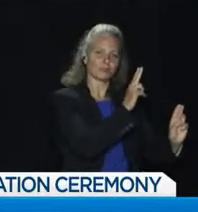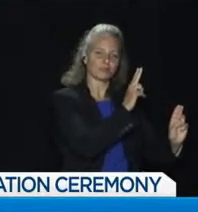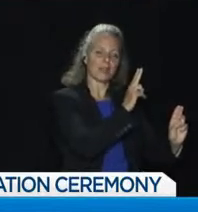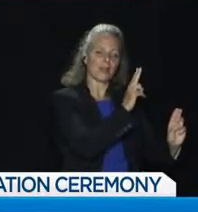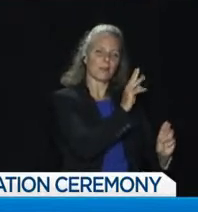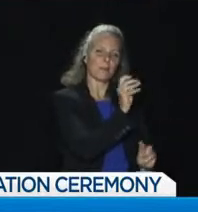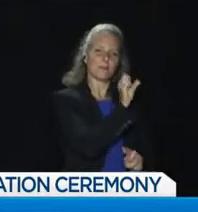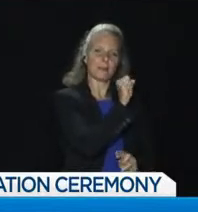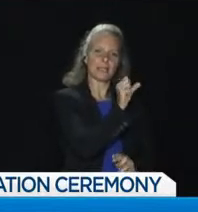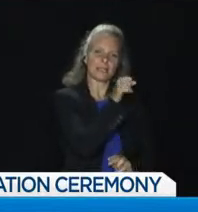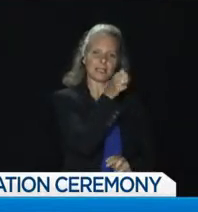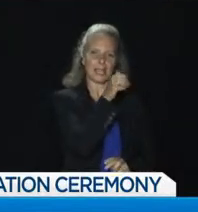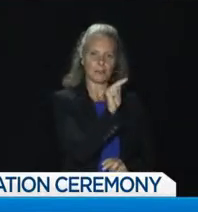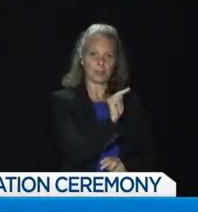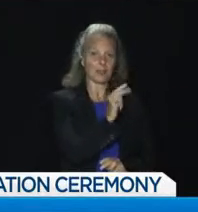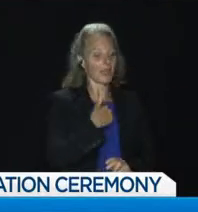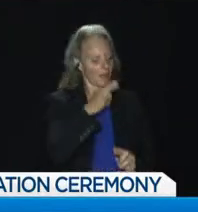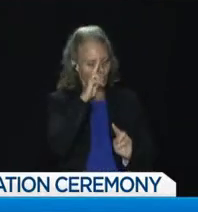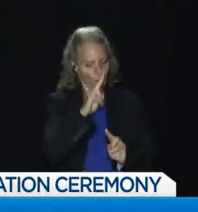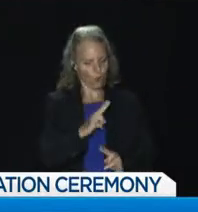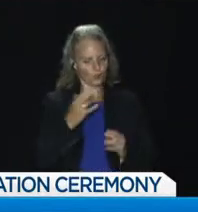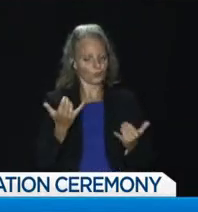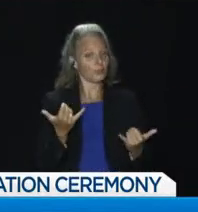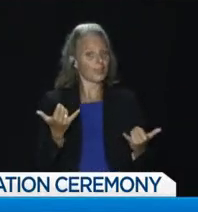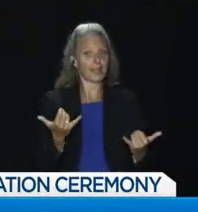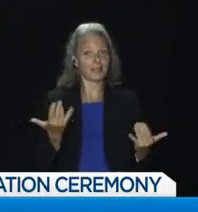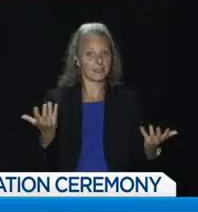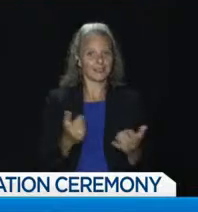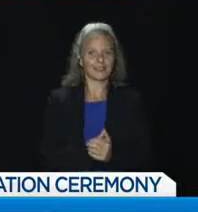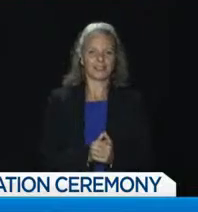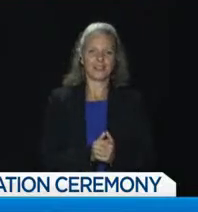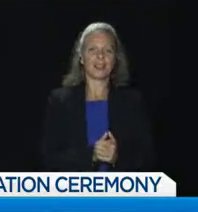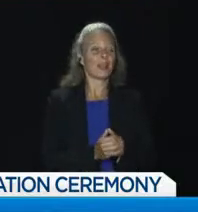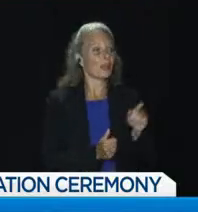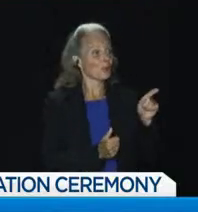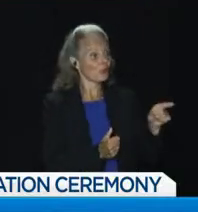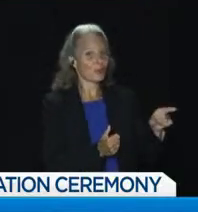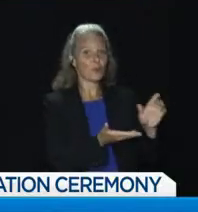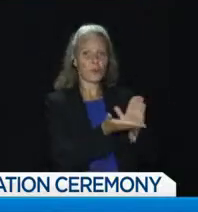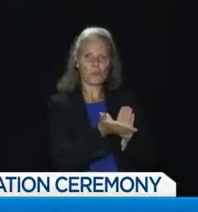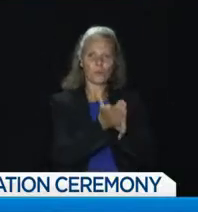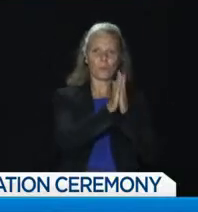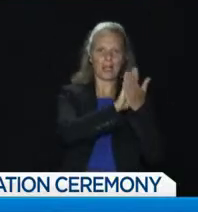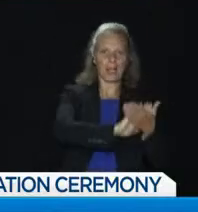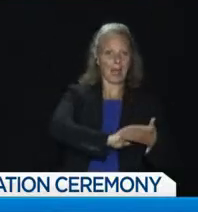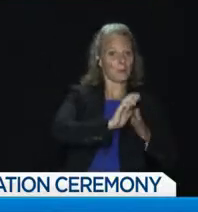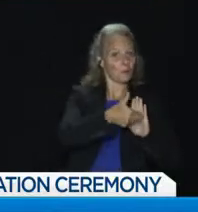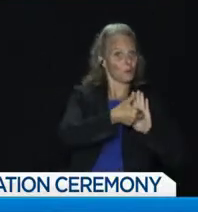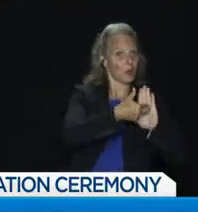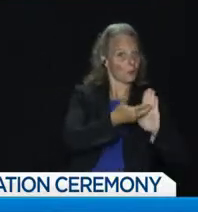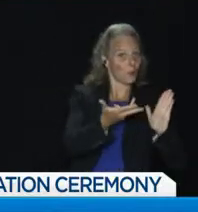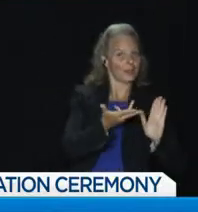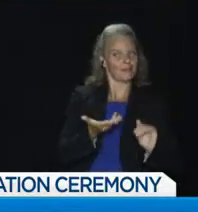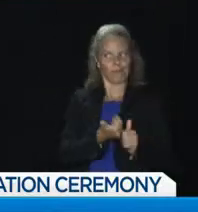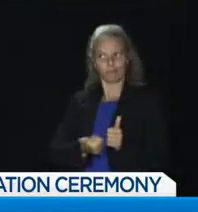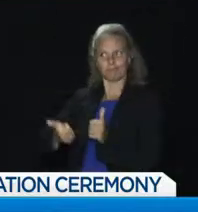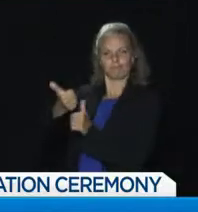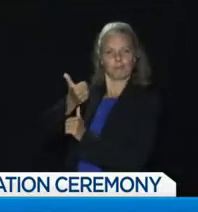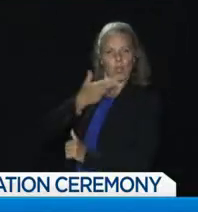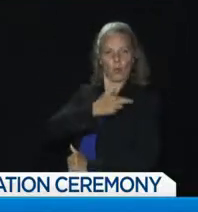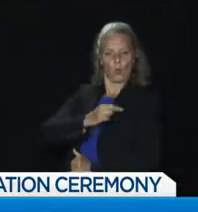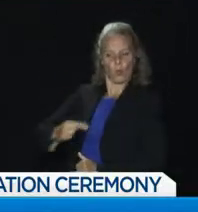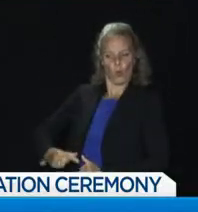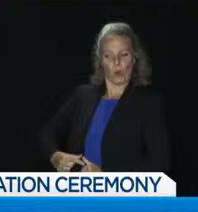today as you become representative of Her Majesty the Queen in Canada, our 30th Governor